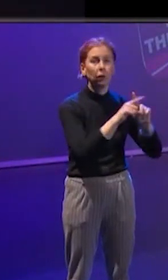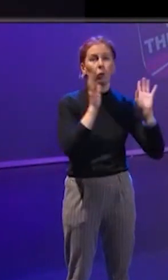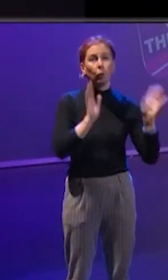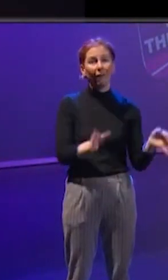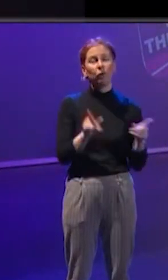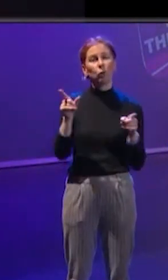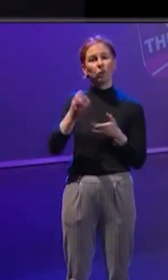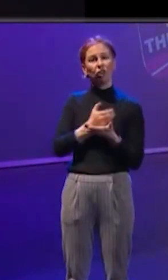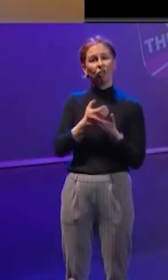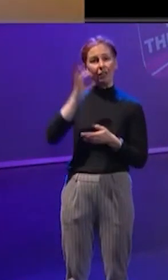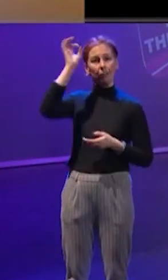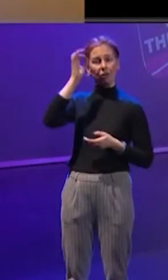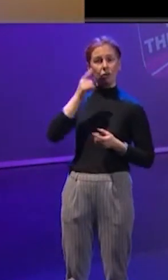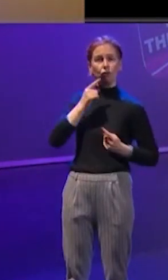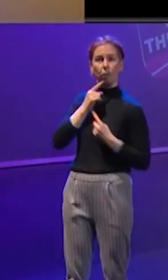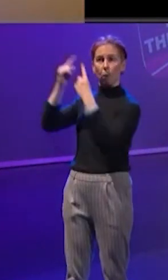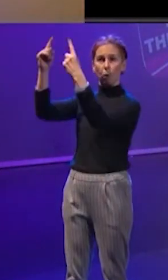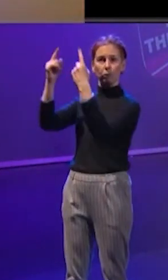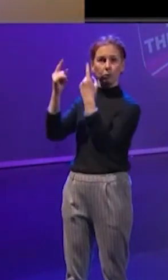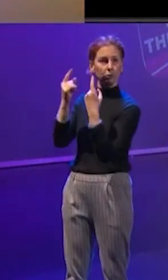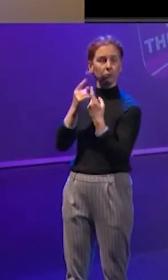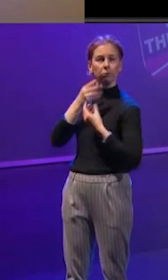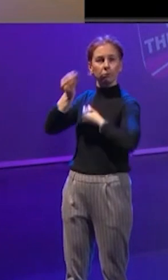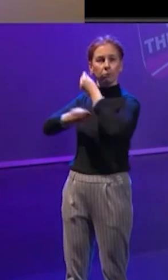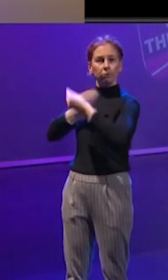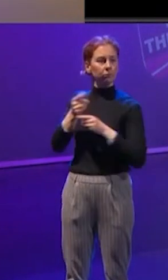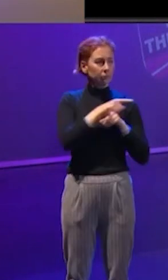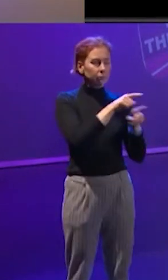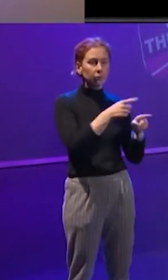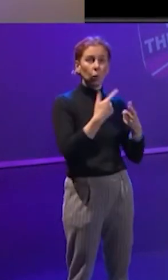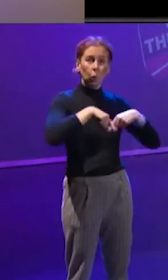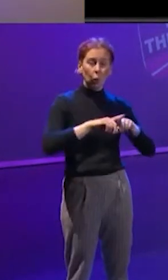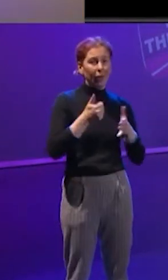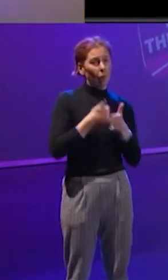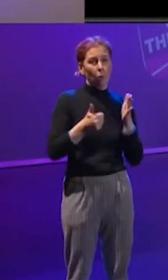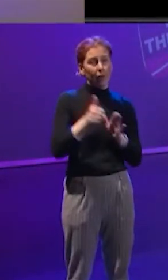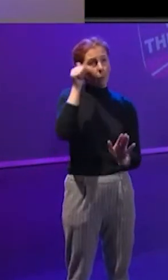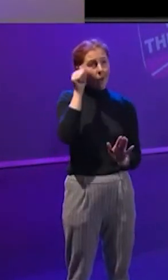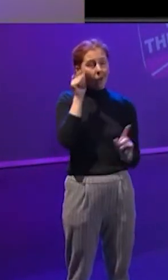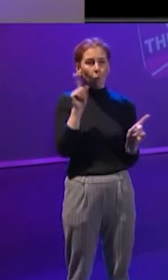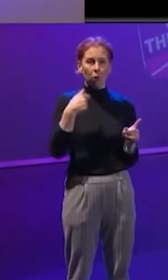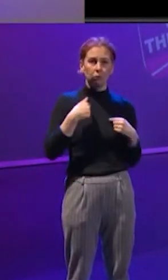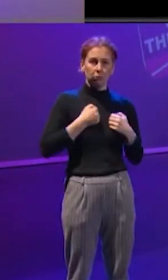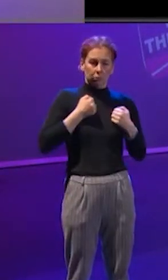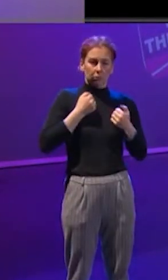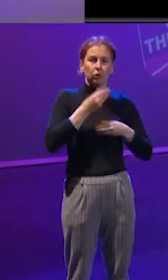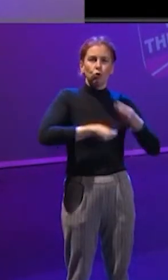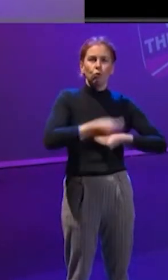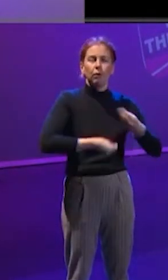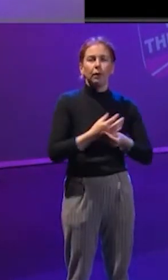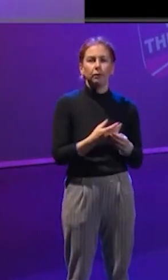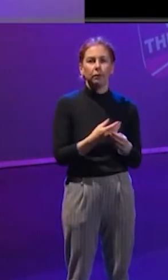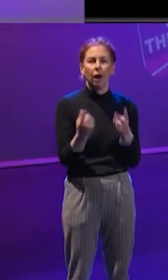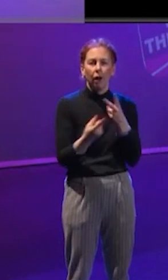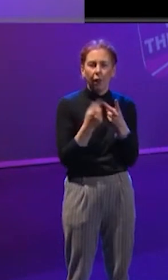Charities Commission. So it means that we constantly have to be aware of the story that we're telling. I think the other thing that I would say is that